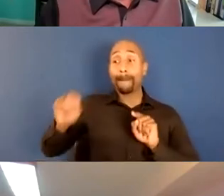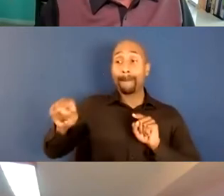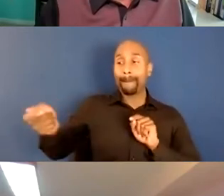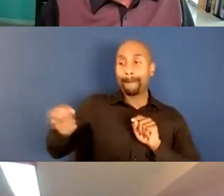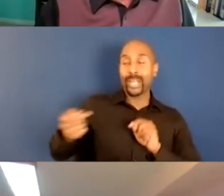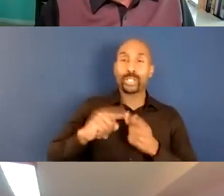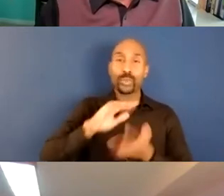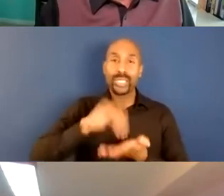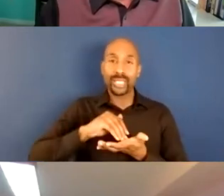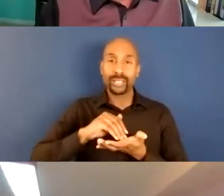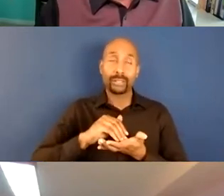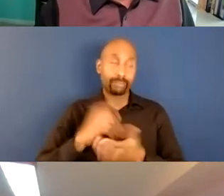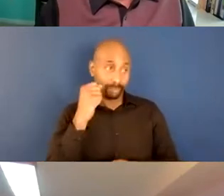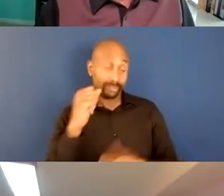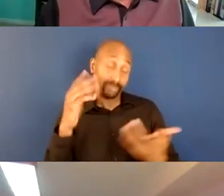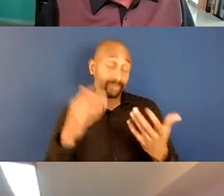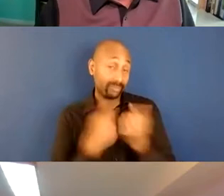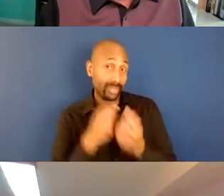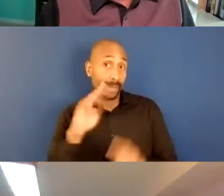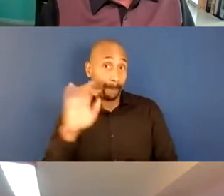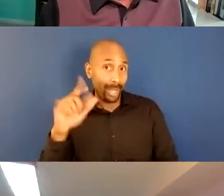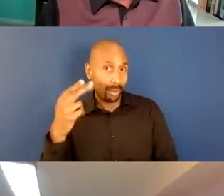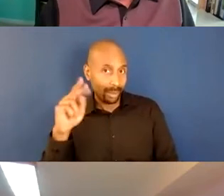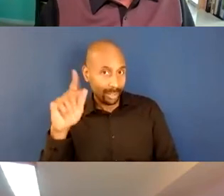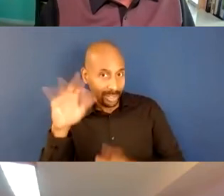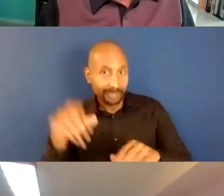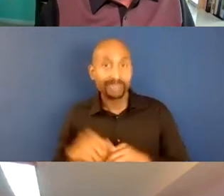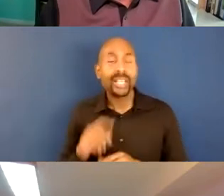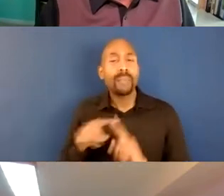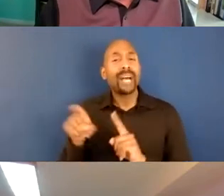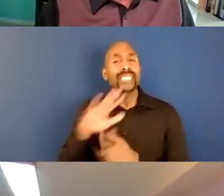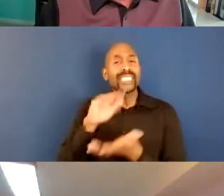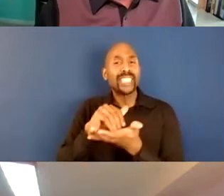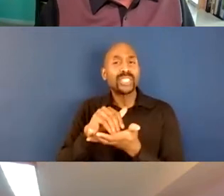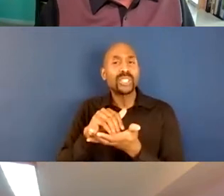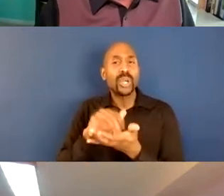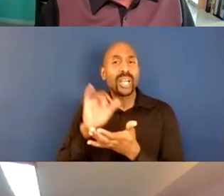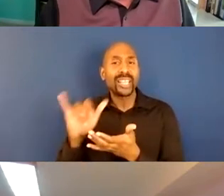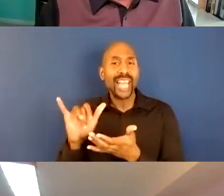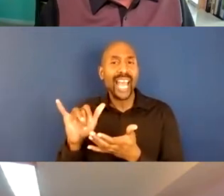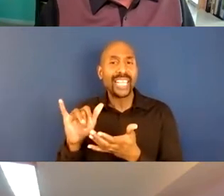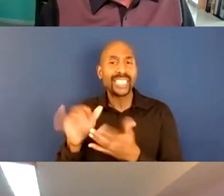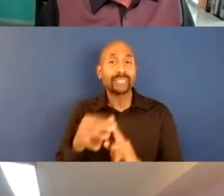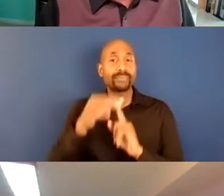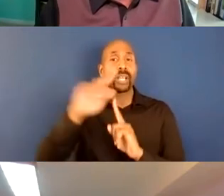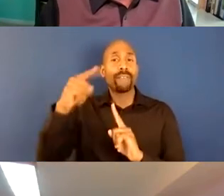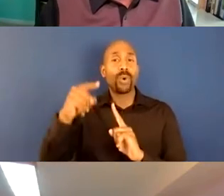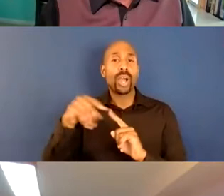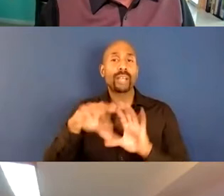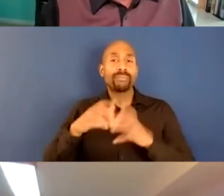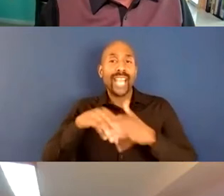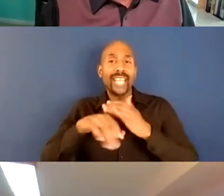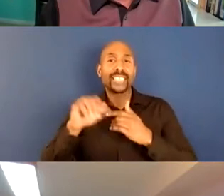of domination materialized, or is it the internal process of deciding who we are as marginalized